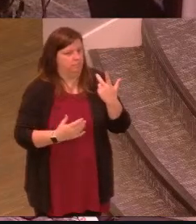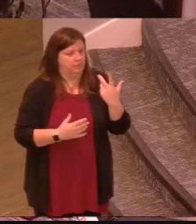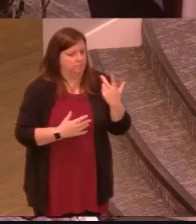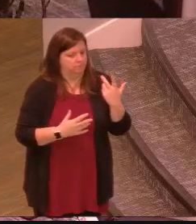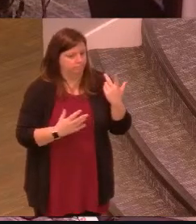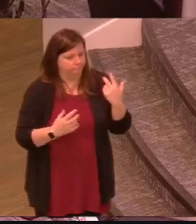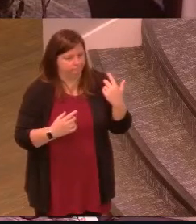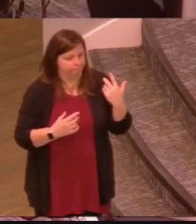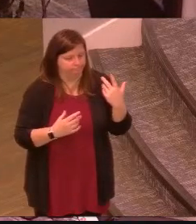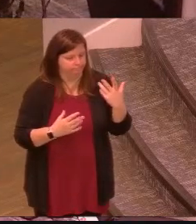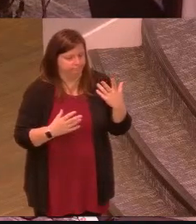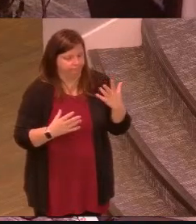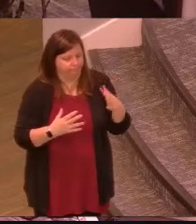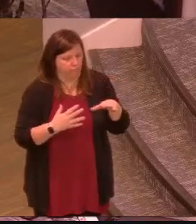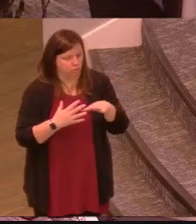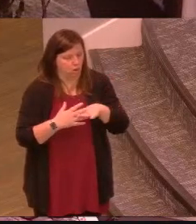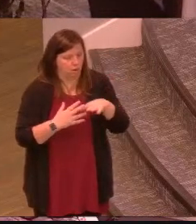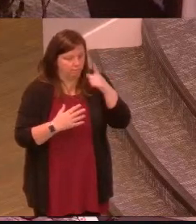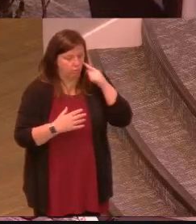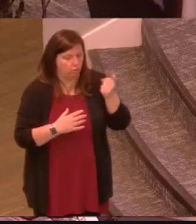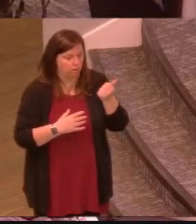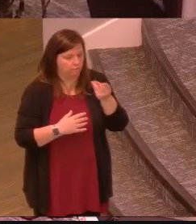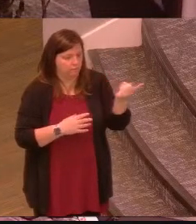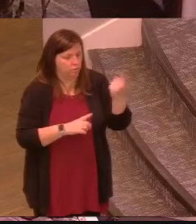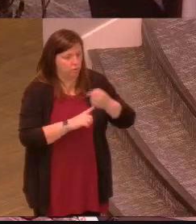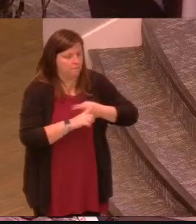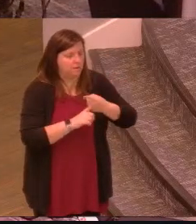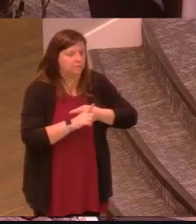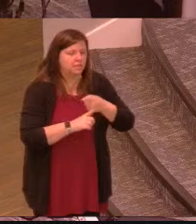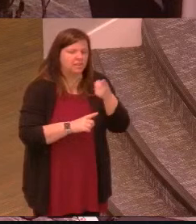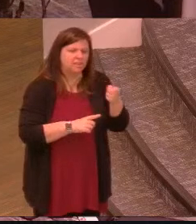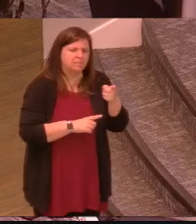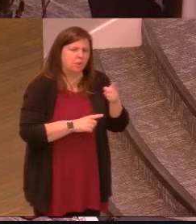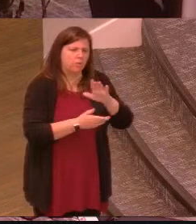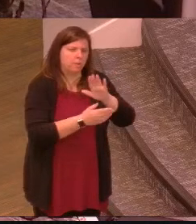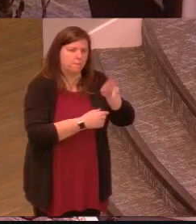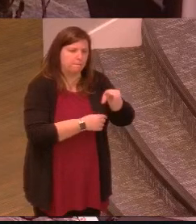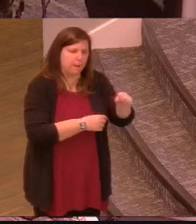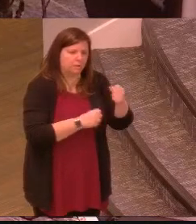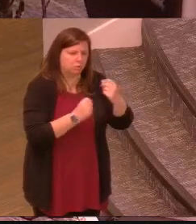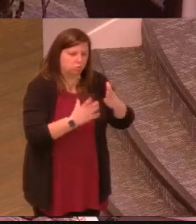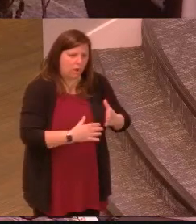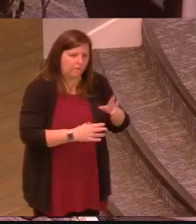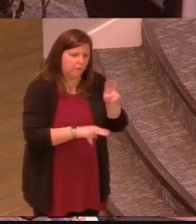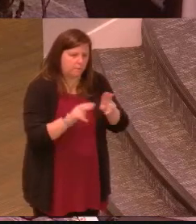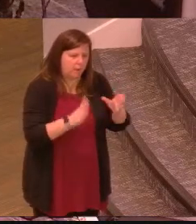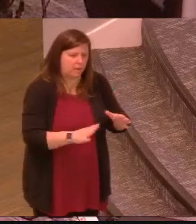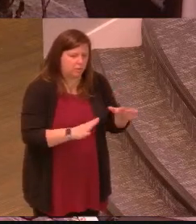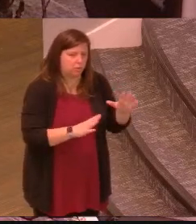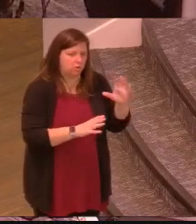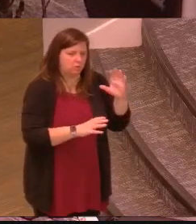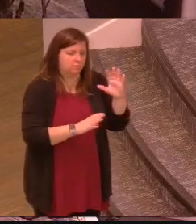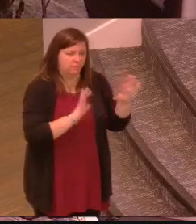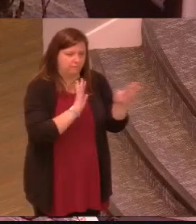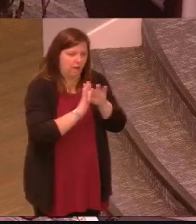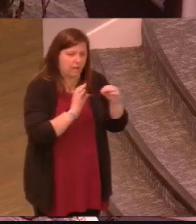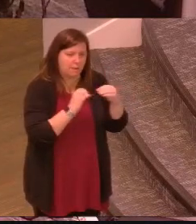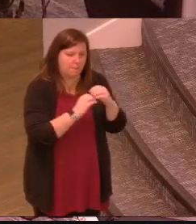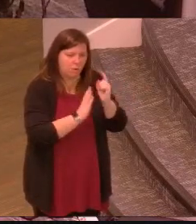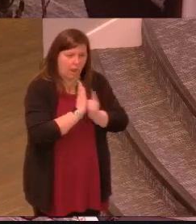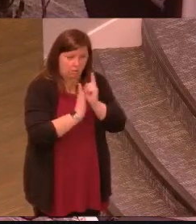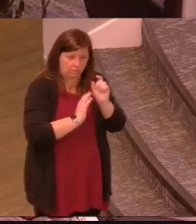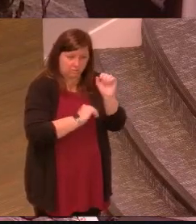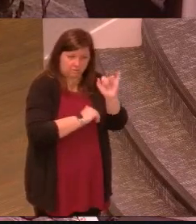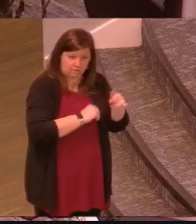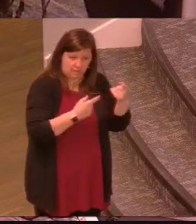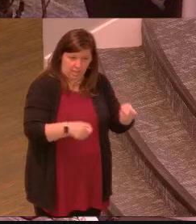drivers finding more hours and the bus monitors finding more hours. Did that happen? It did. And so a lot of those employees that wanted to work more than 4 hours